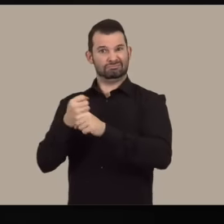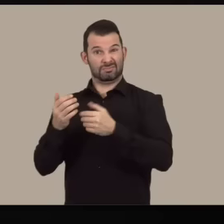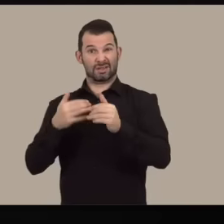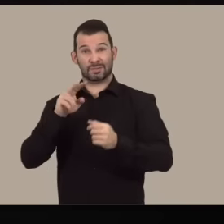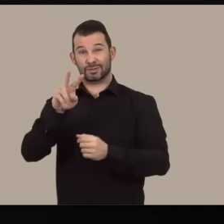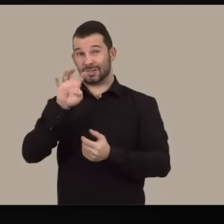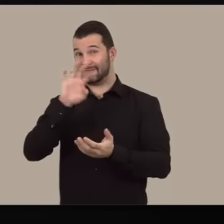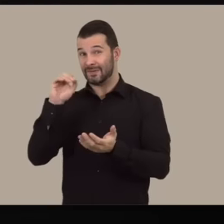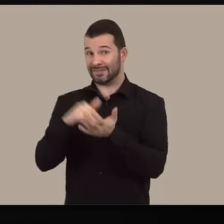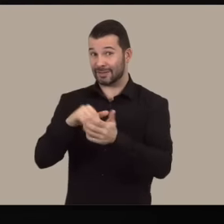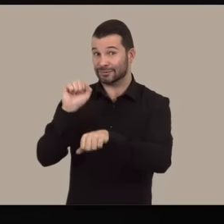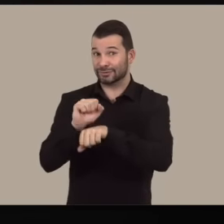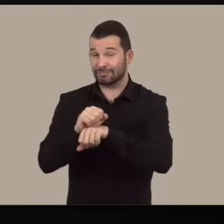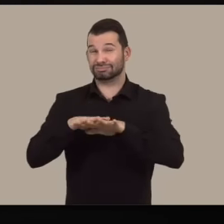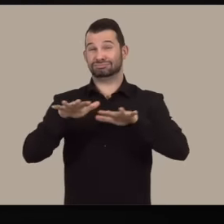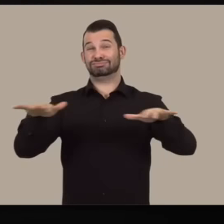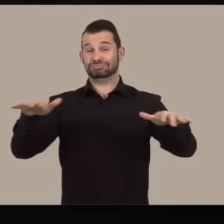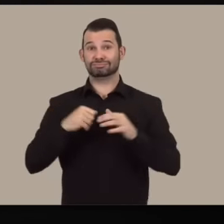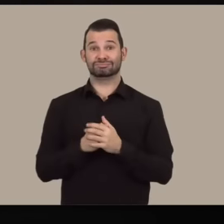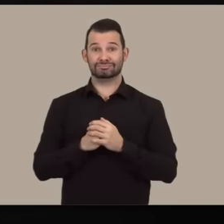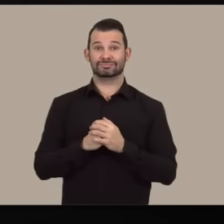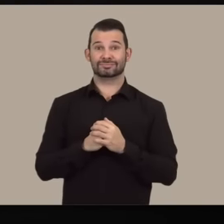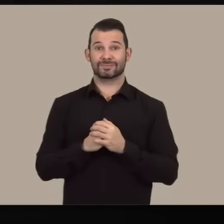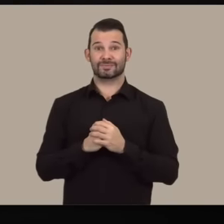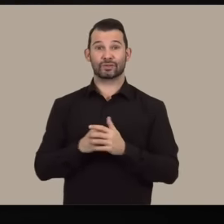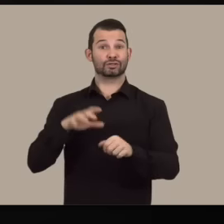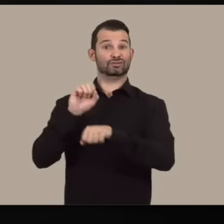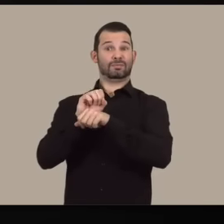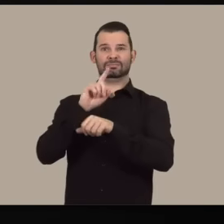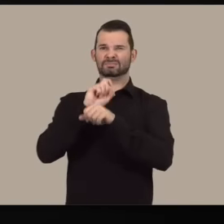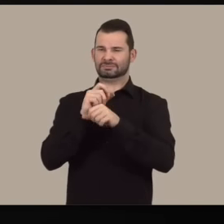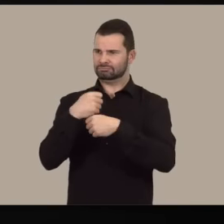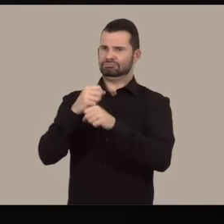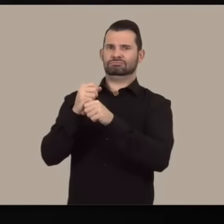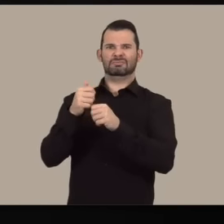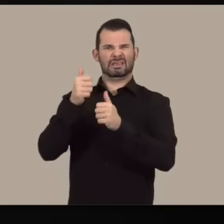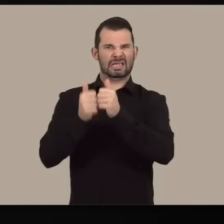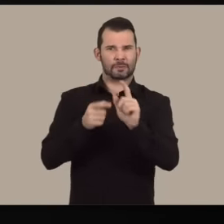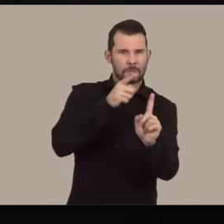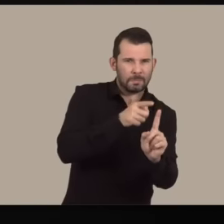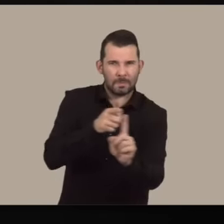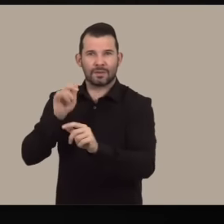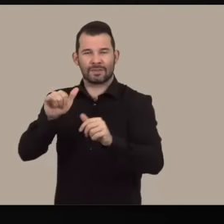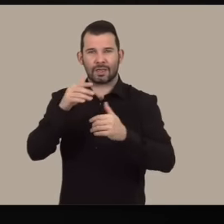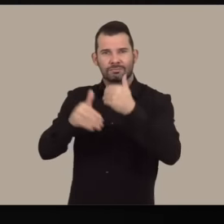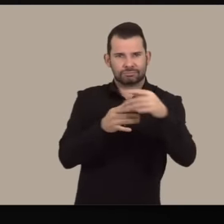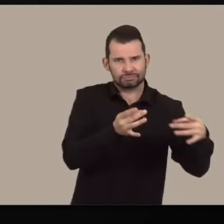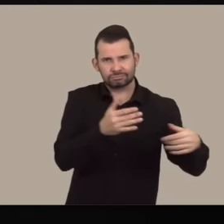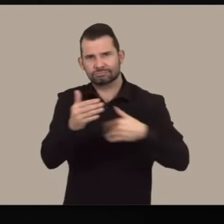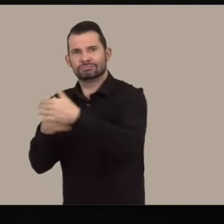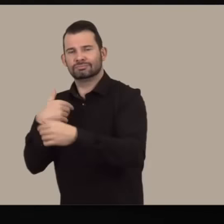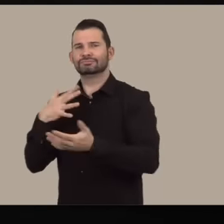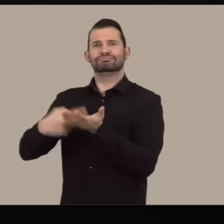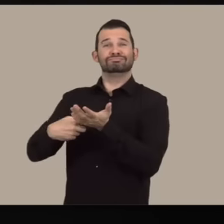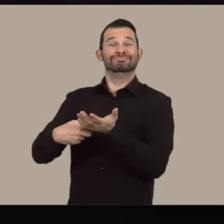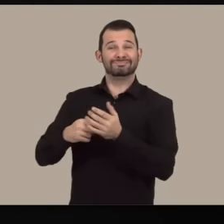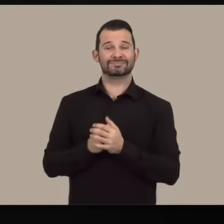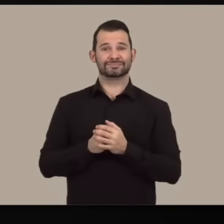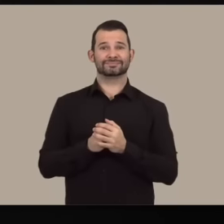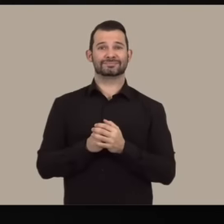production generated nearly 240,000 jobs. Jobs are created at every point of